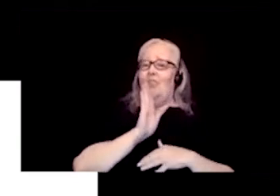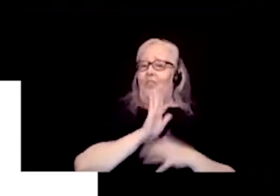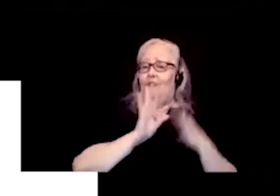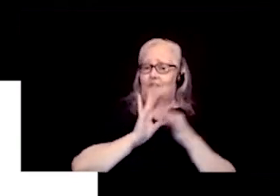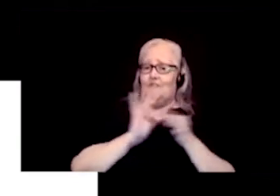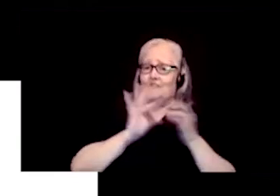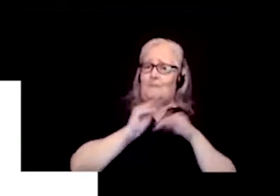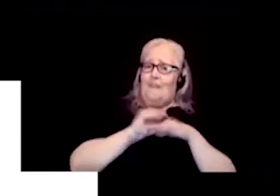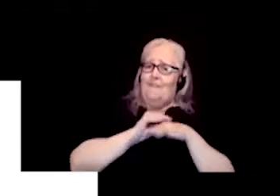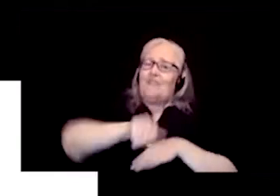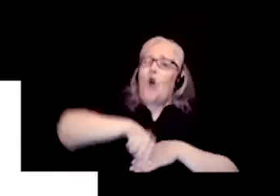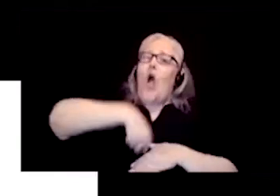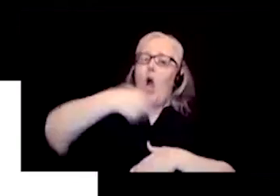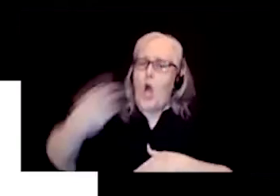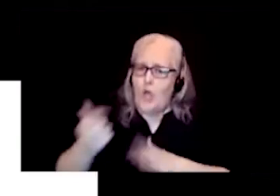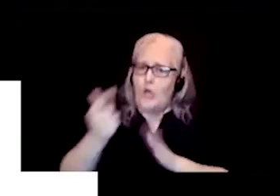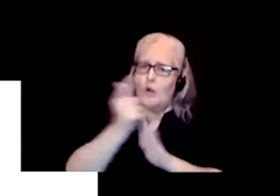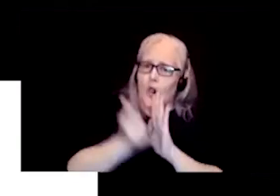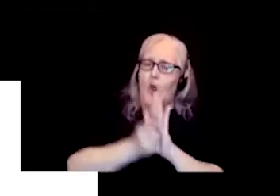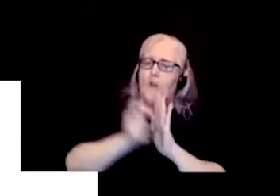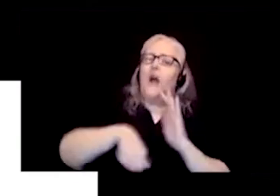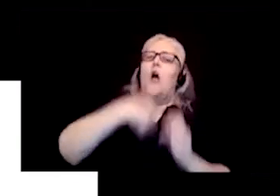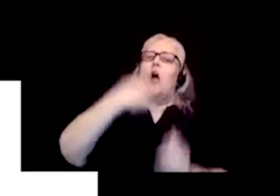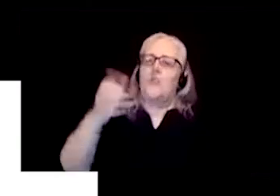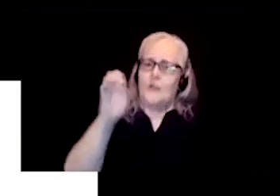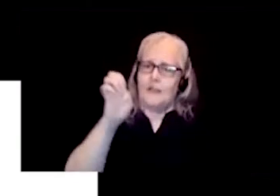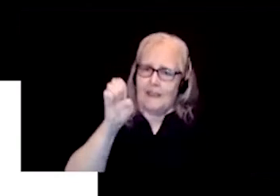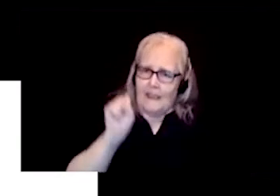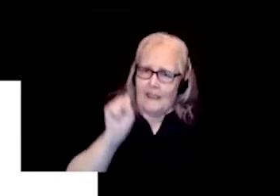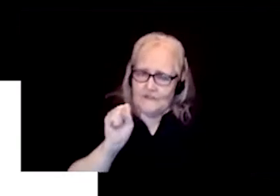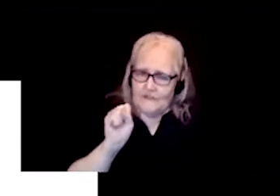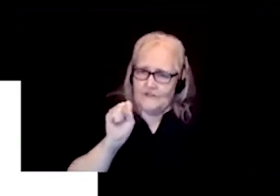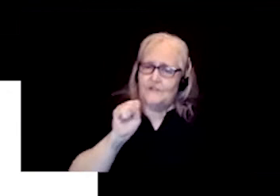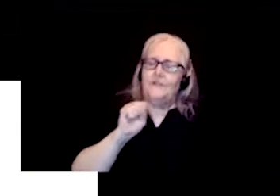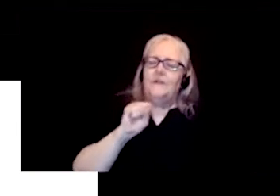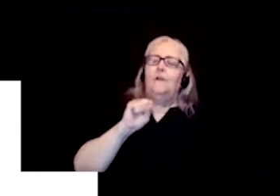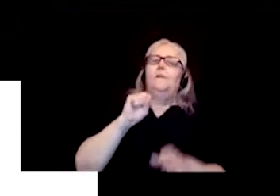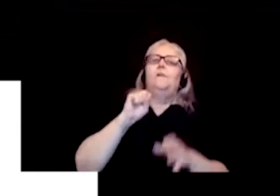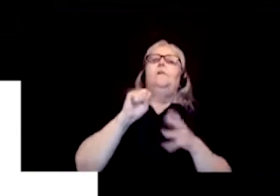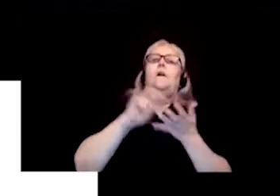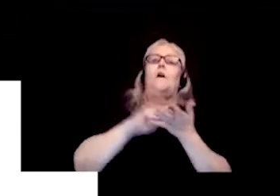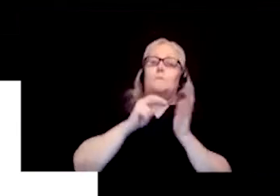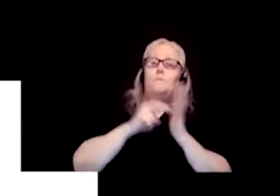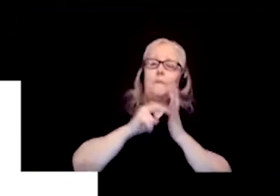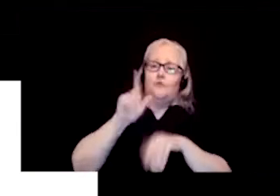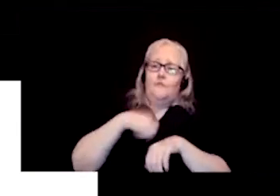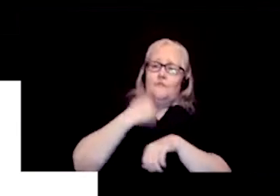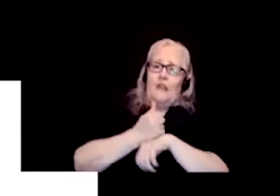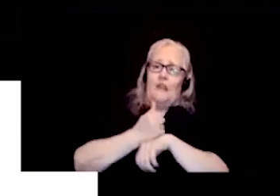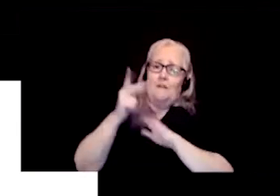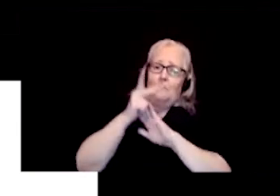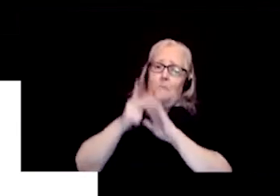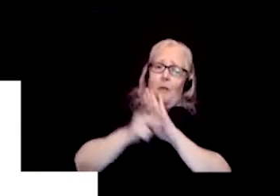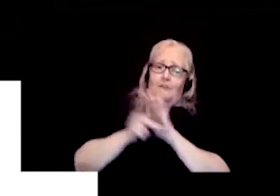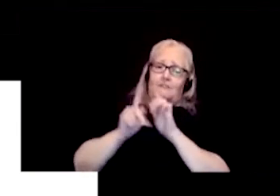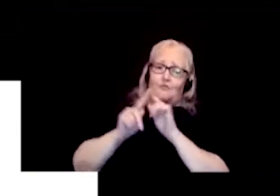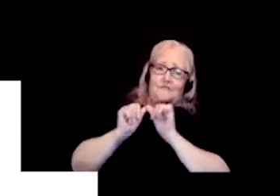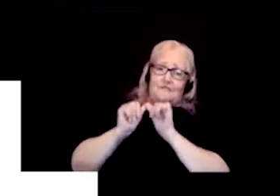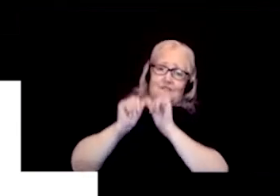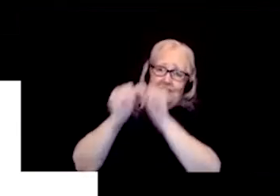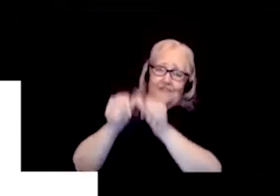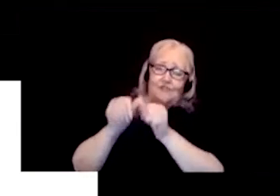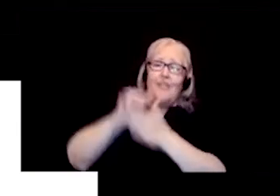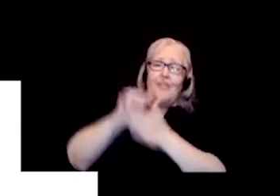all levels of the judicial branch, setting a precedent for other policies commissioned by other governmental bodies.